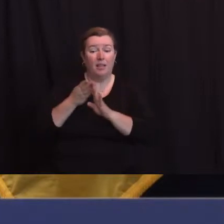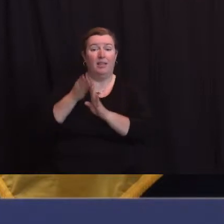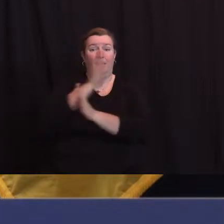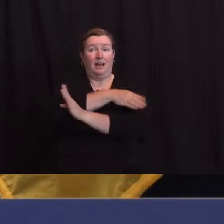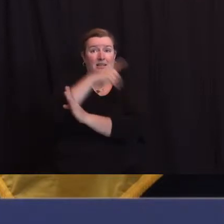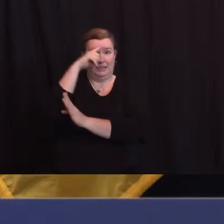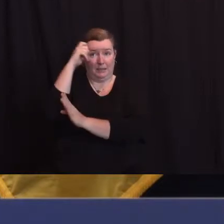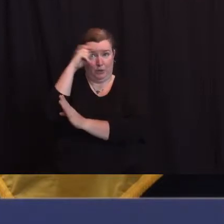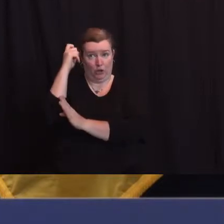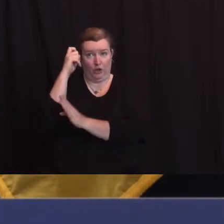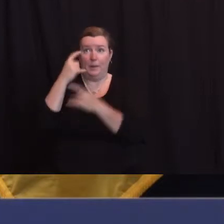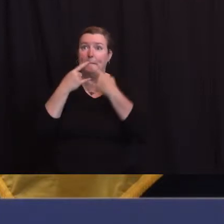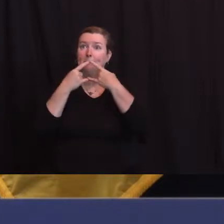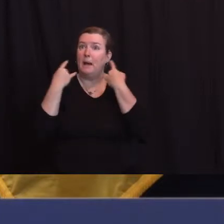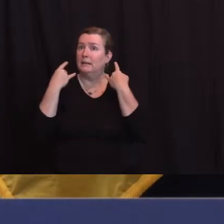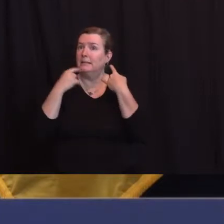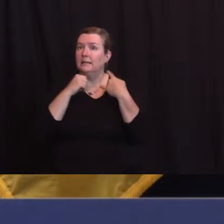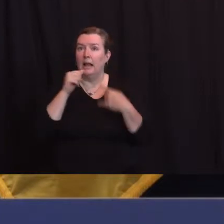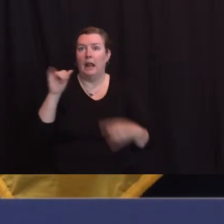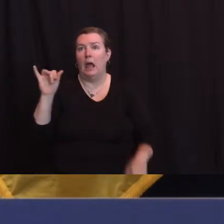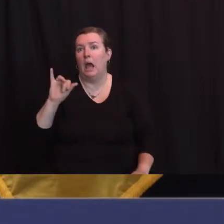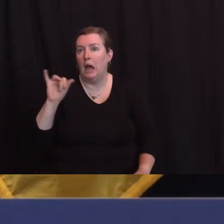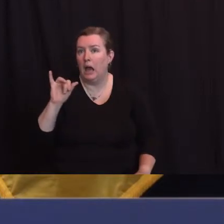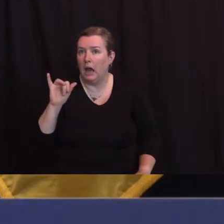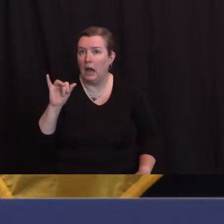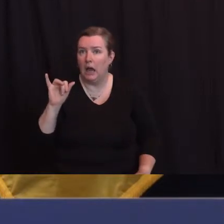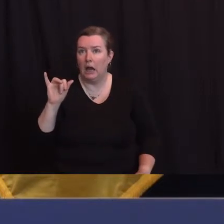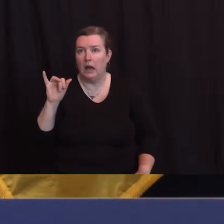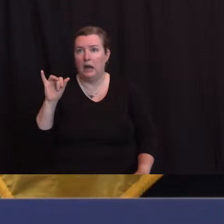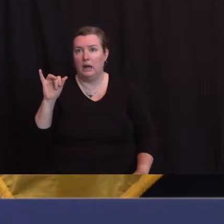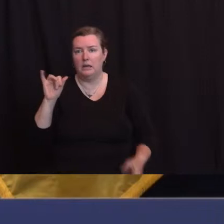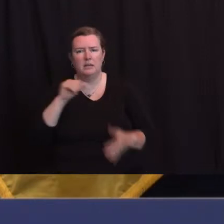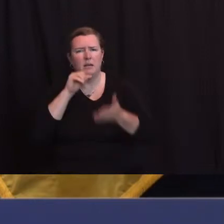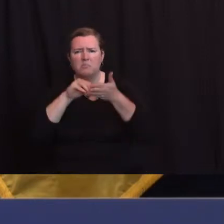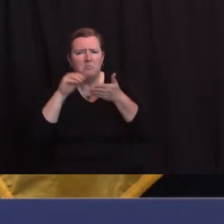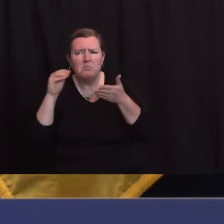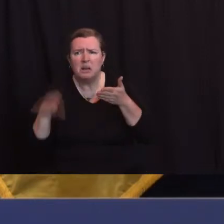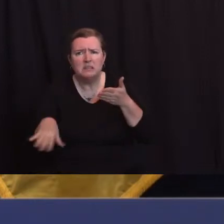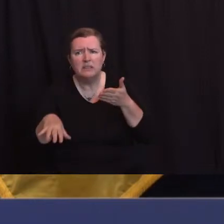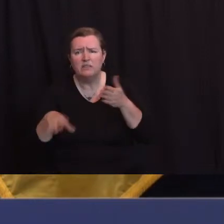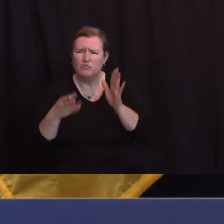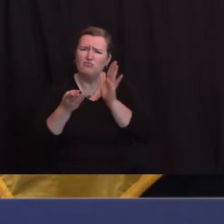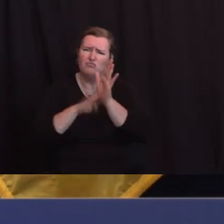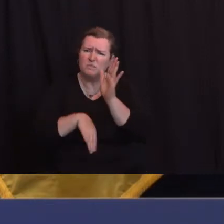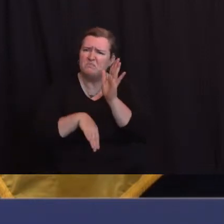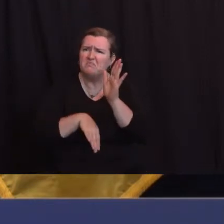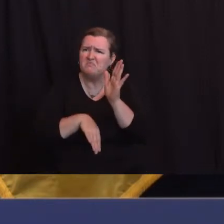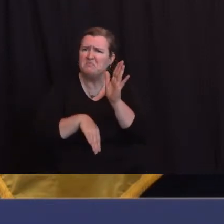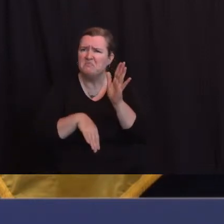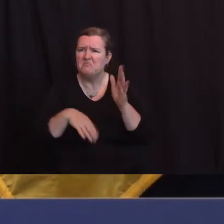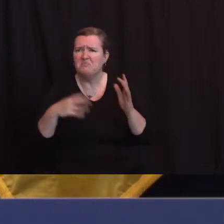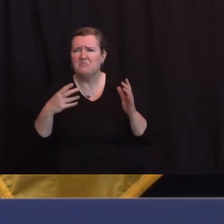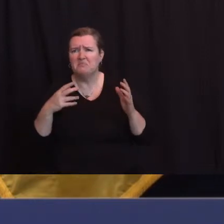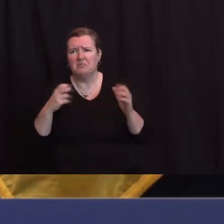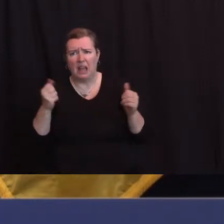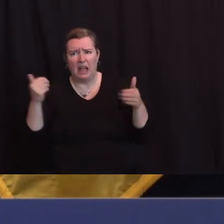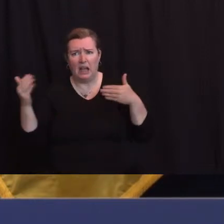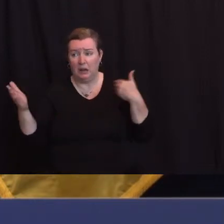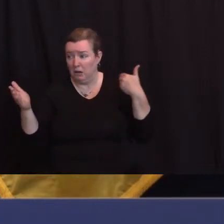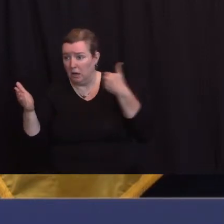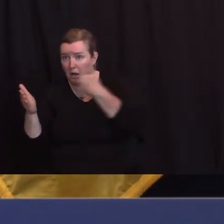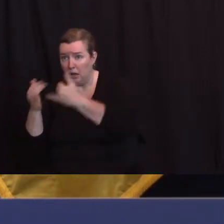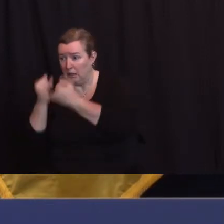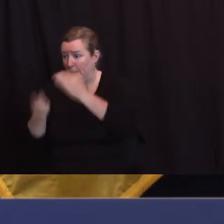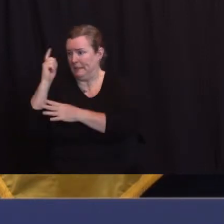mask, it's not like putting a new HVAC system in. You can make that call Sunday night for Monday morning. And we've also, I'll